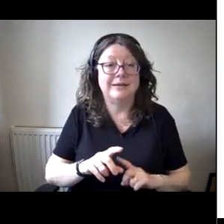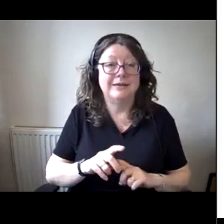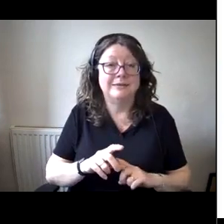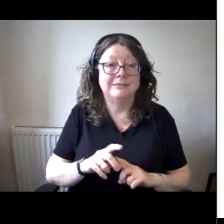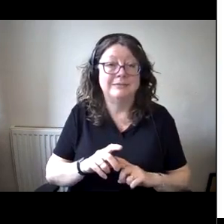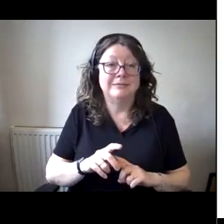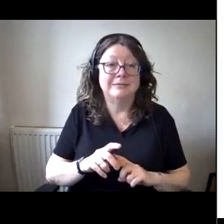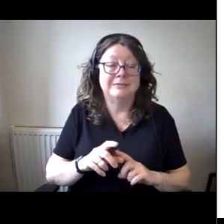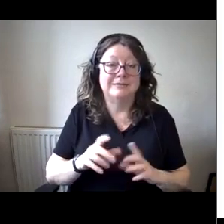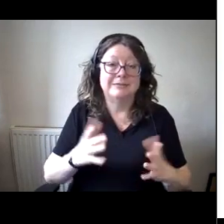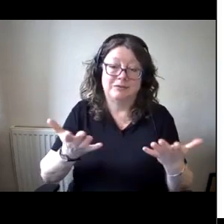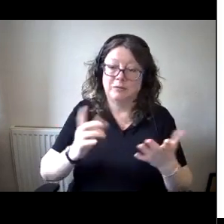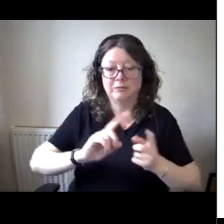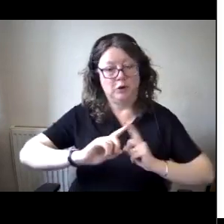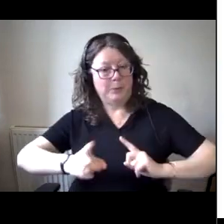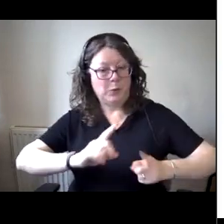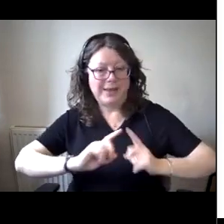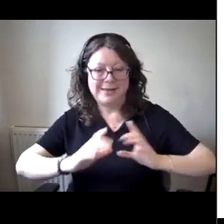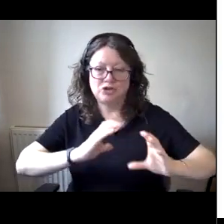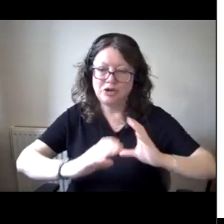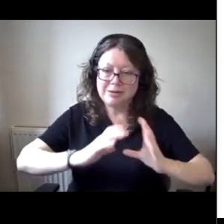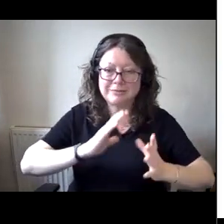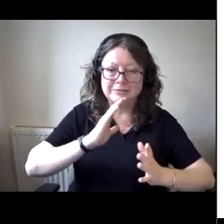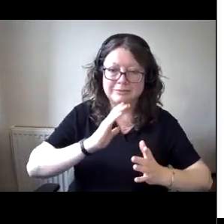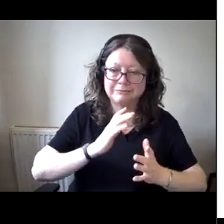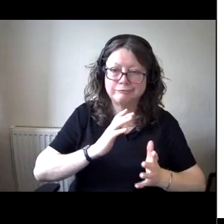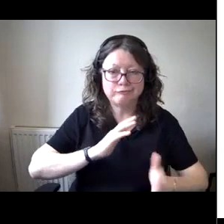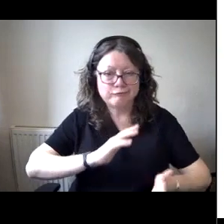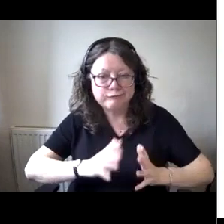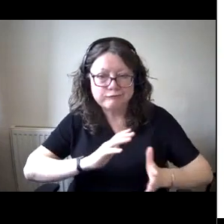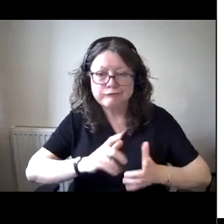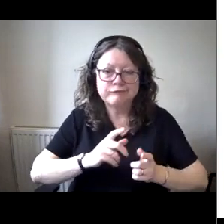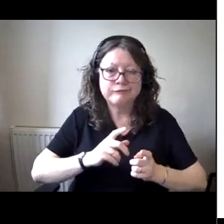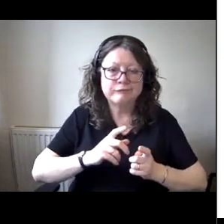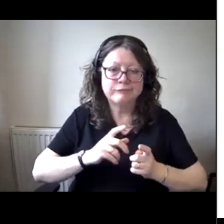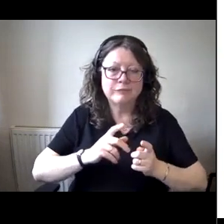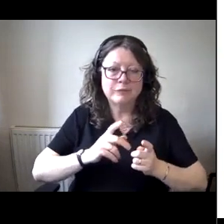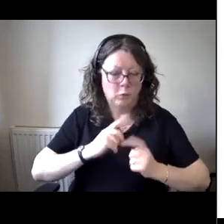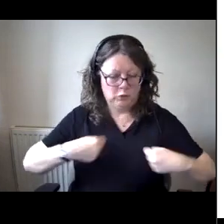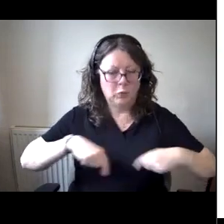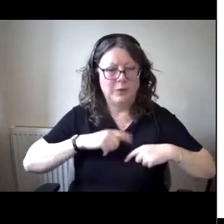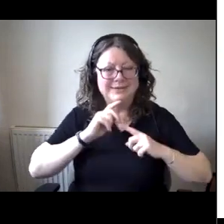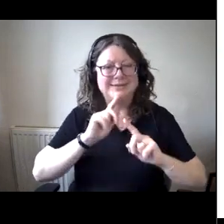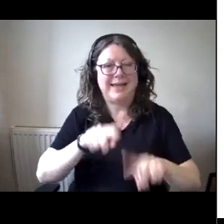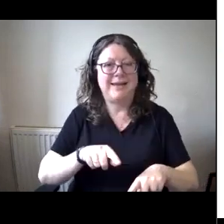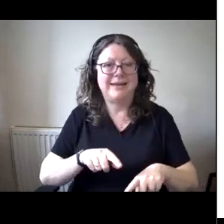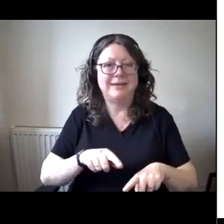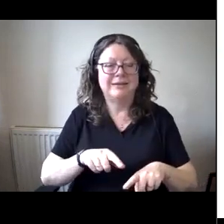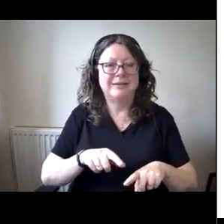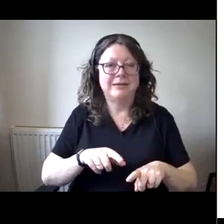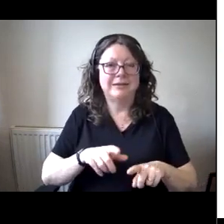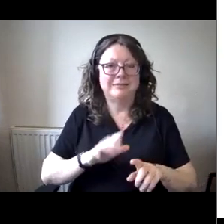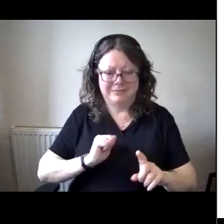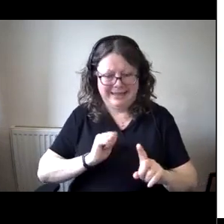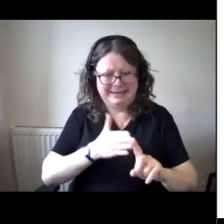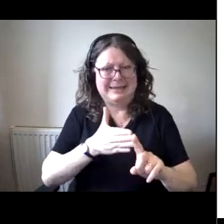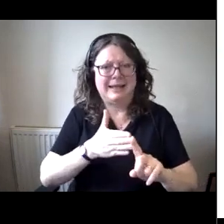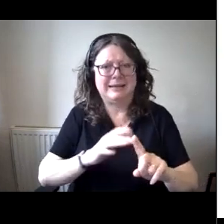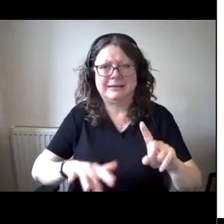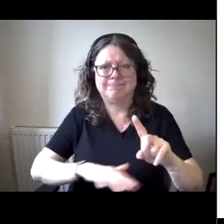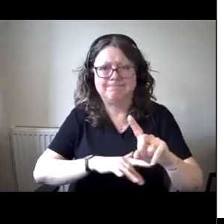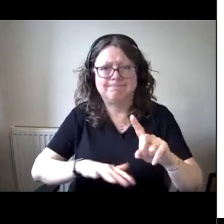to that communication and interaction with them in that social space? What's my intent behind what I'm